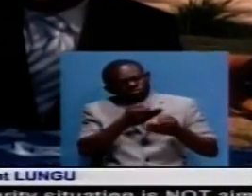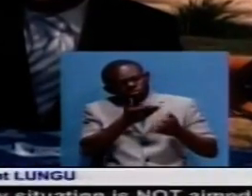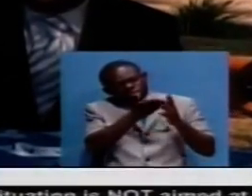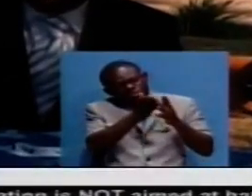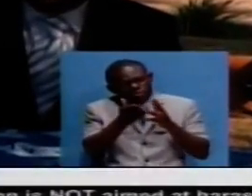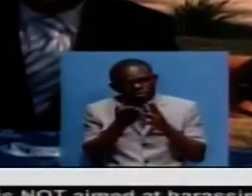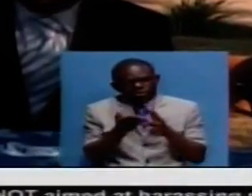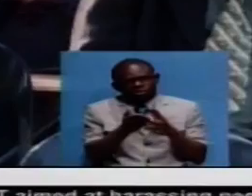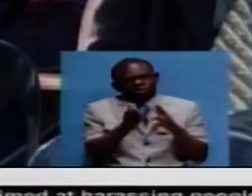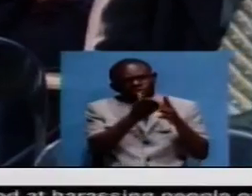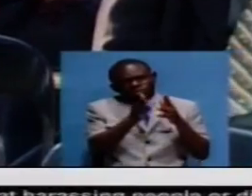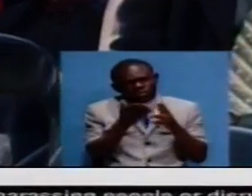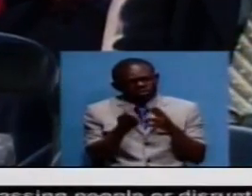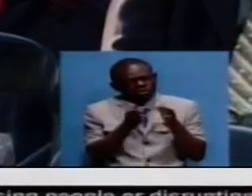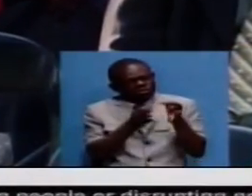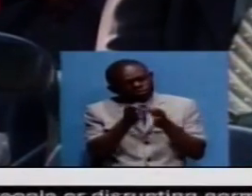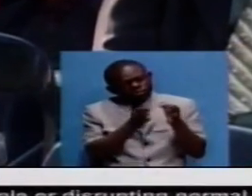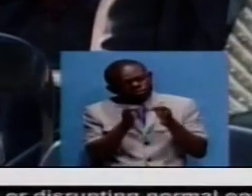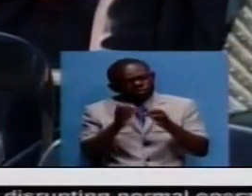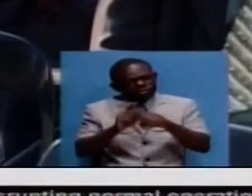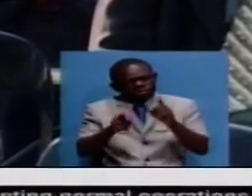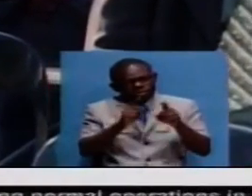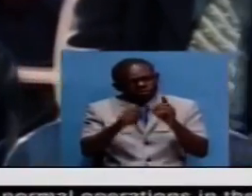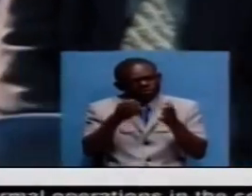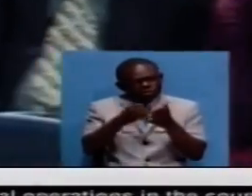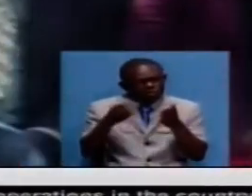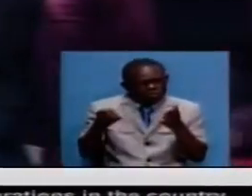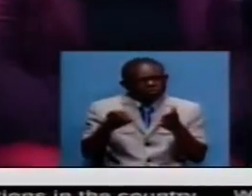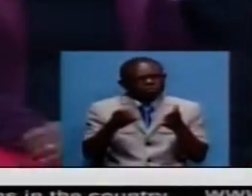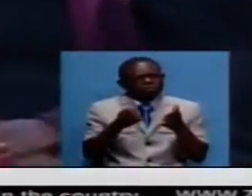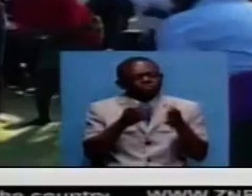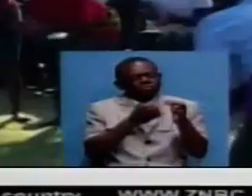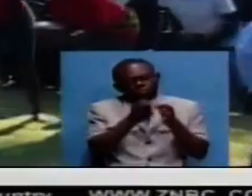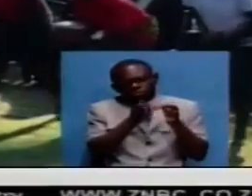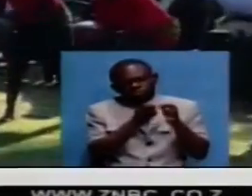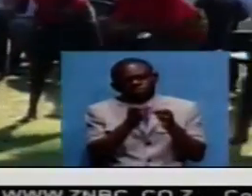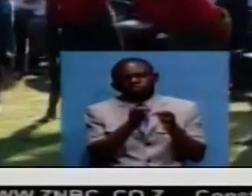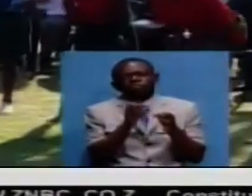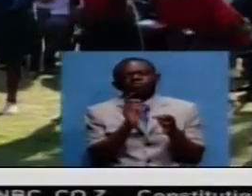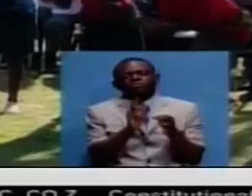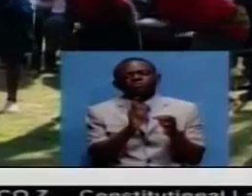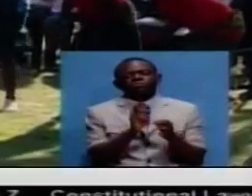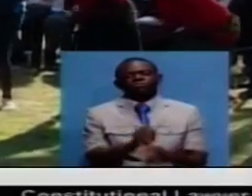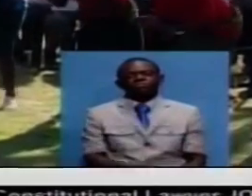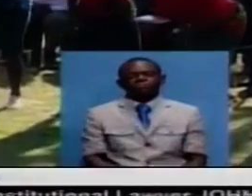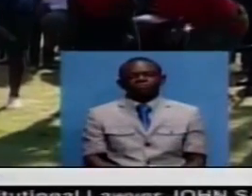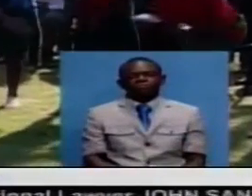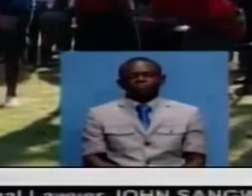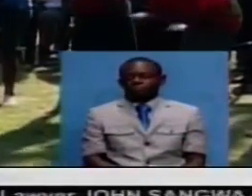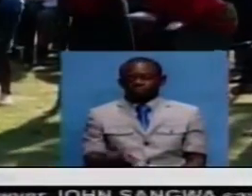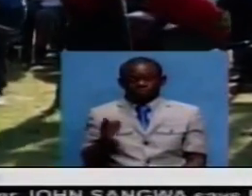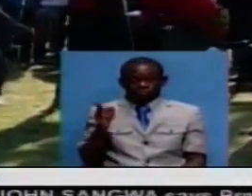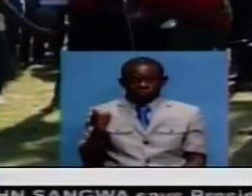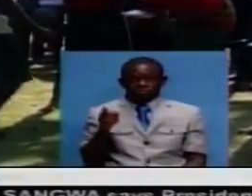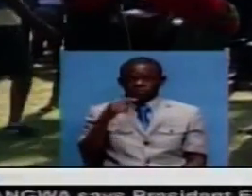comes to various issues affecting our teachers. And Mrs. Chishimba says government will not grant